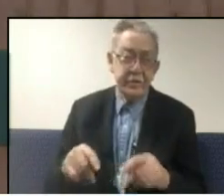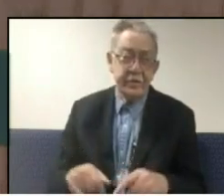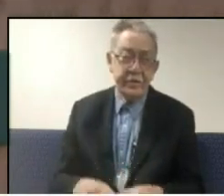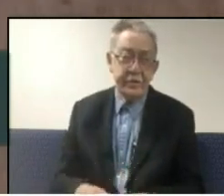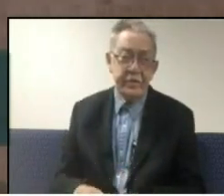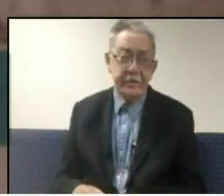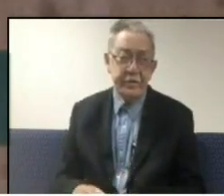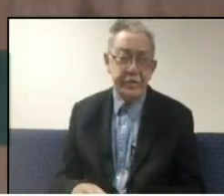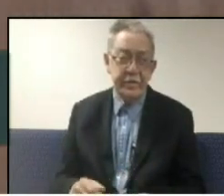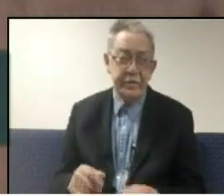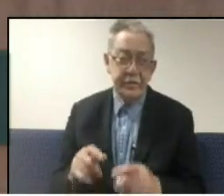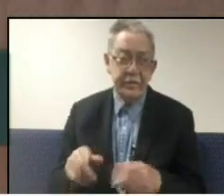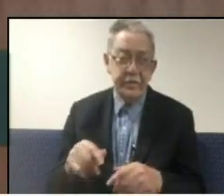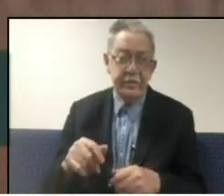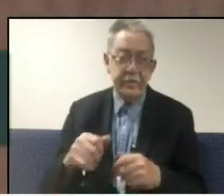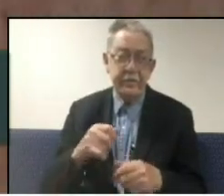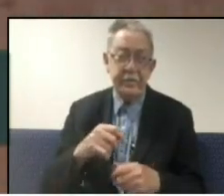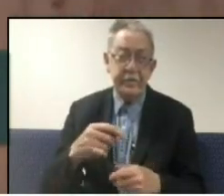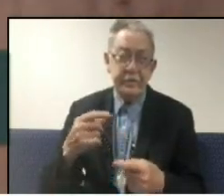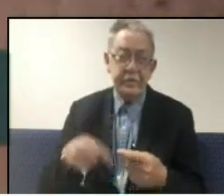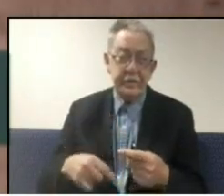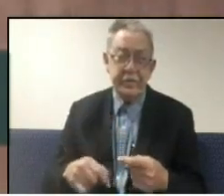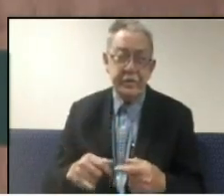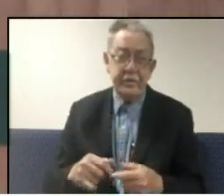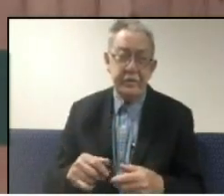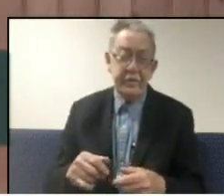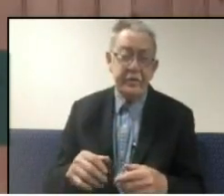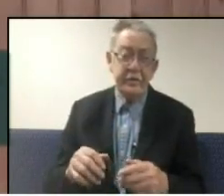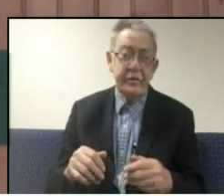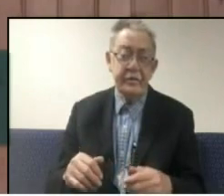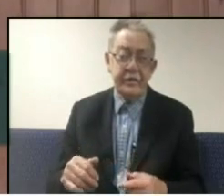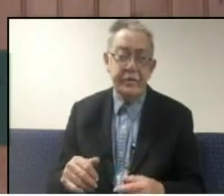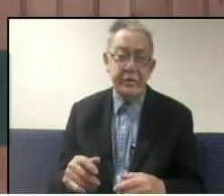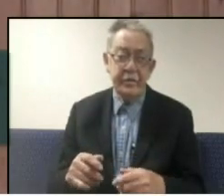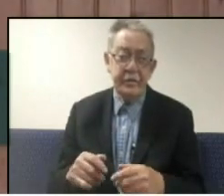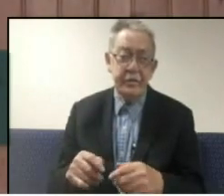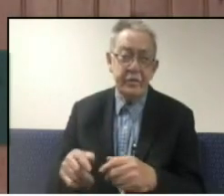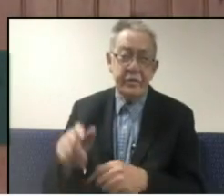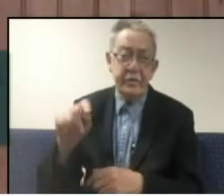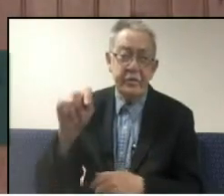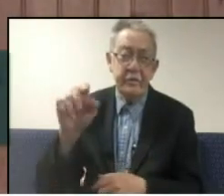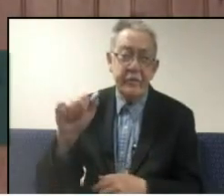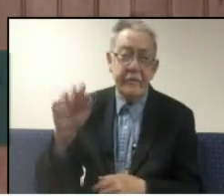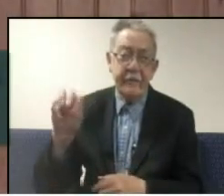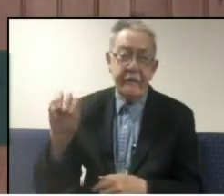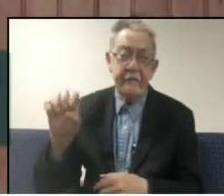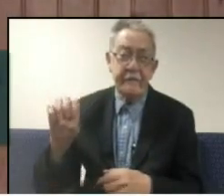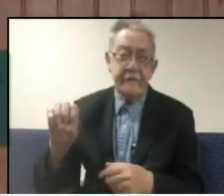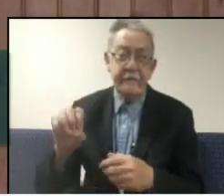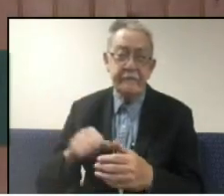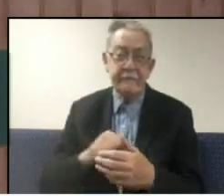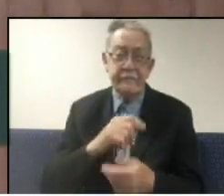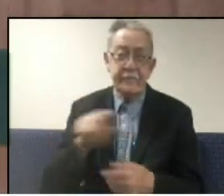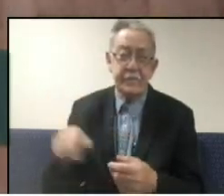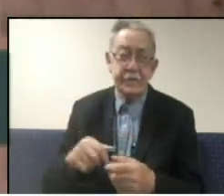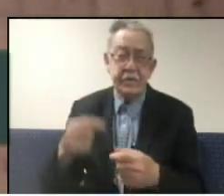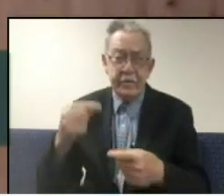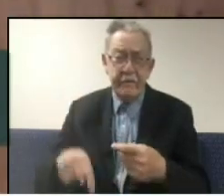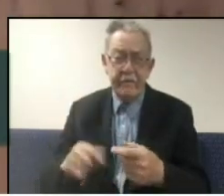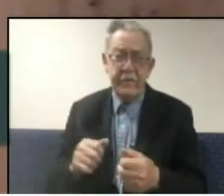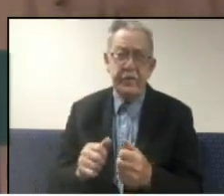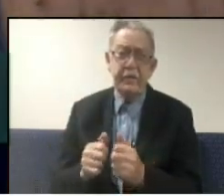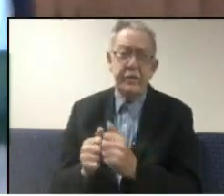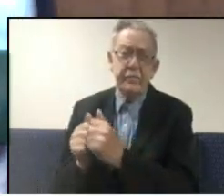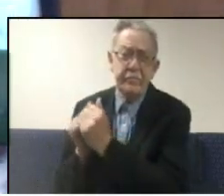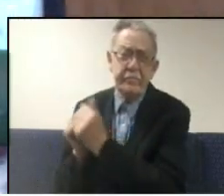back, the people that couldn't even chain him down, the people that were rid of him, the people that he couldn't be around, that he